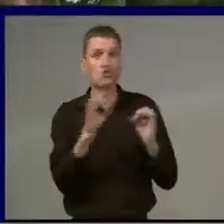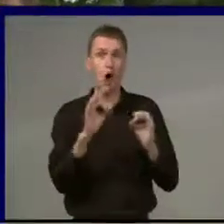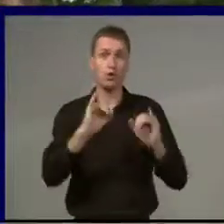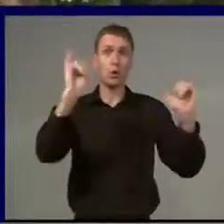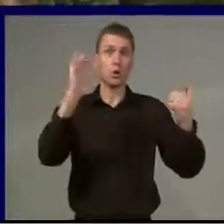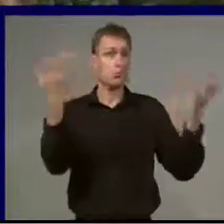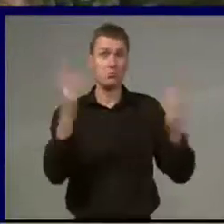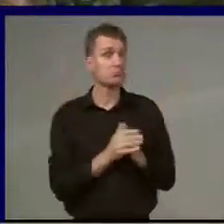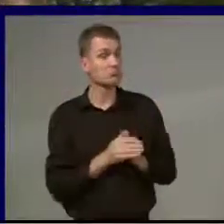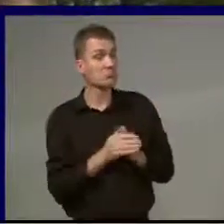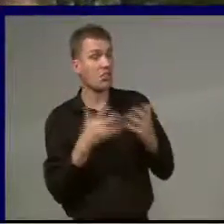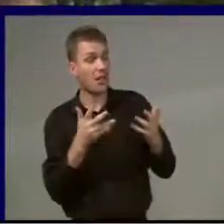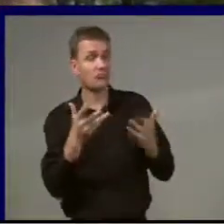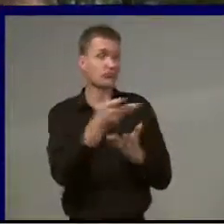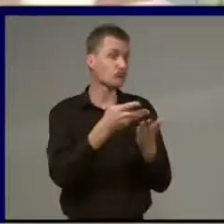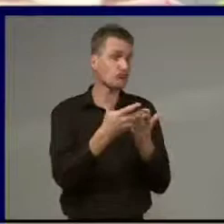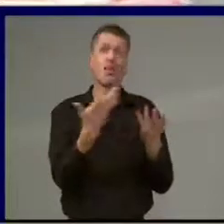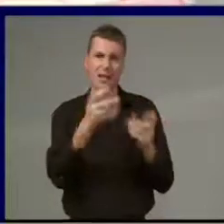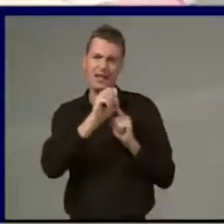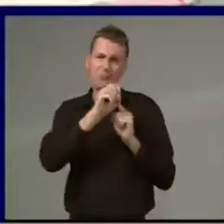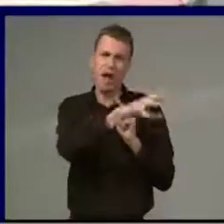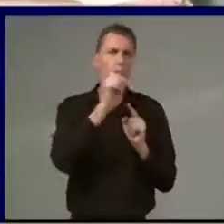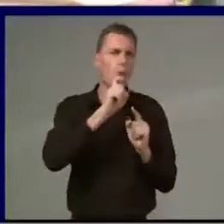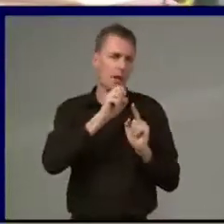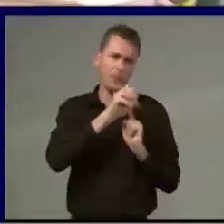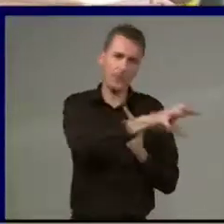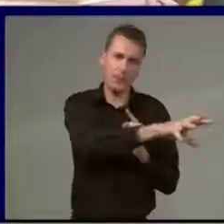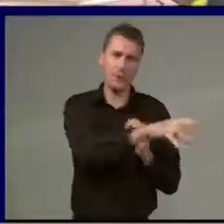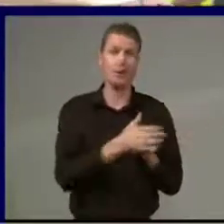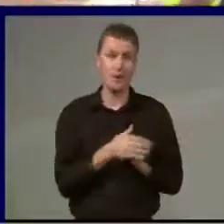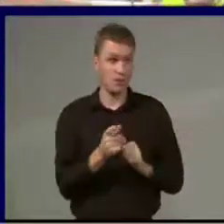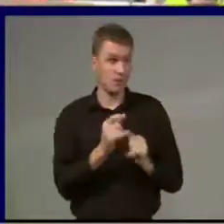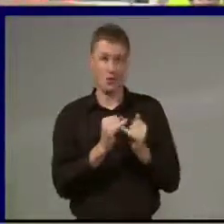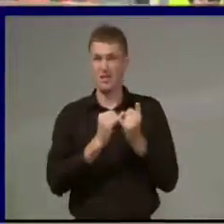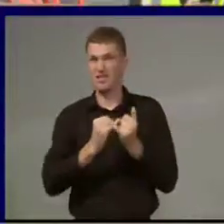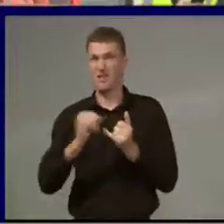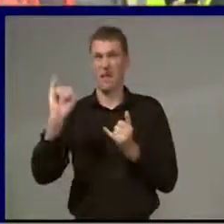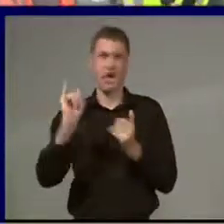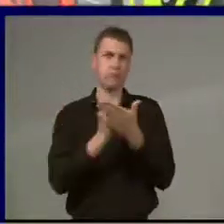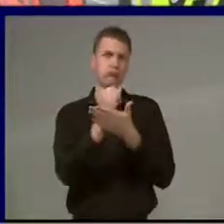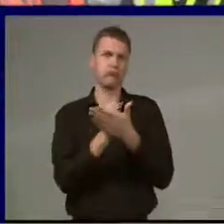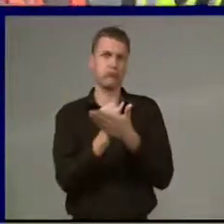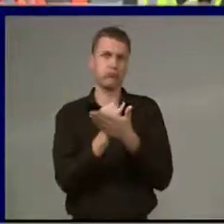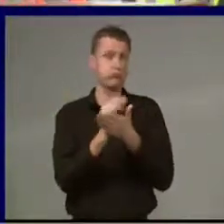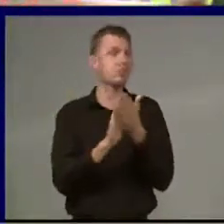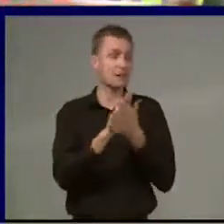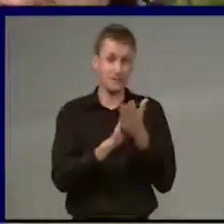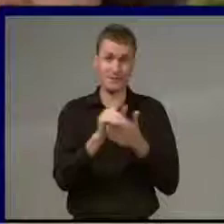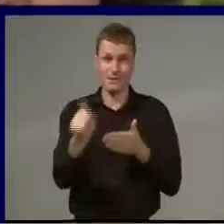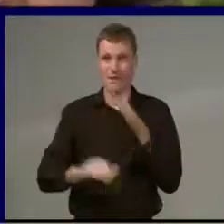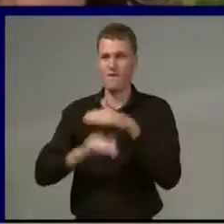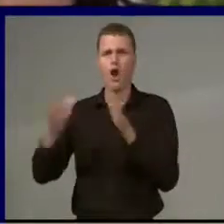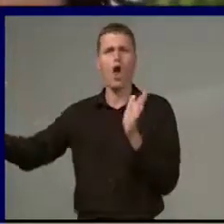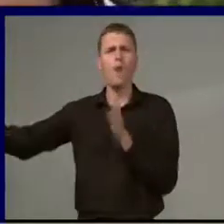and then they just started to spray it with the water. Such was the severity of the leak that an entire block was evacuated. You